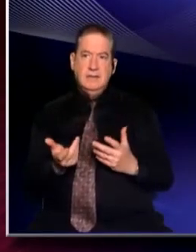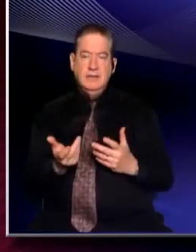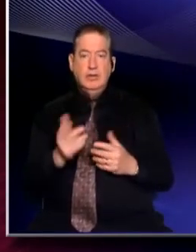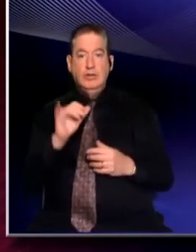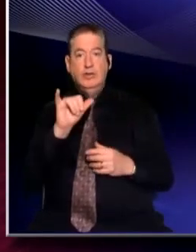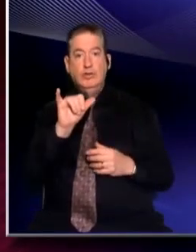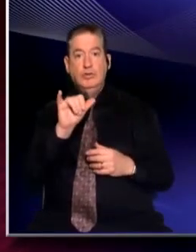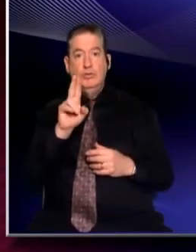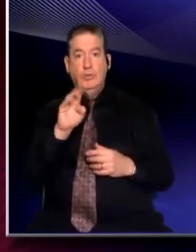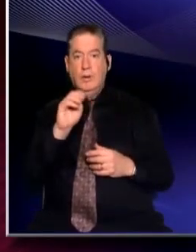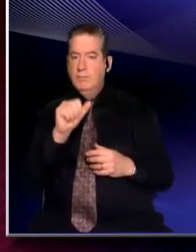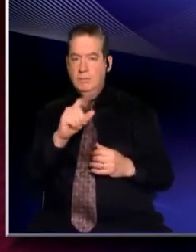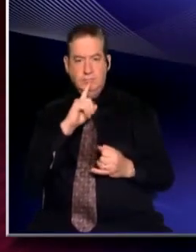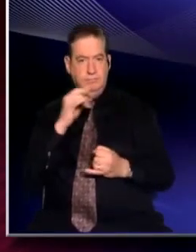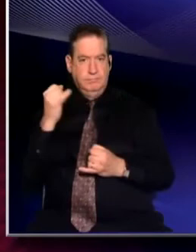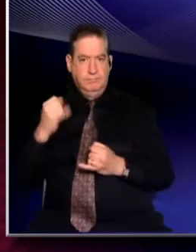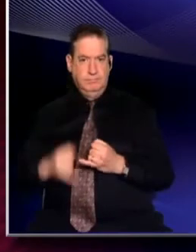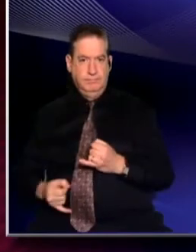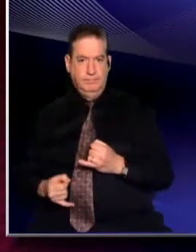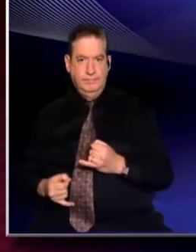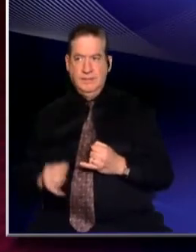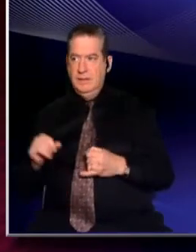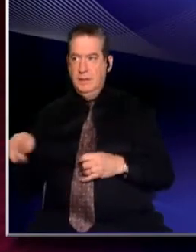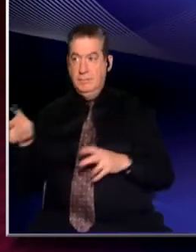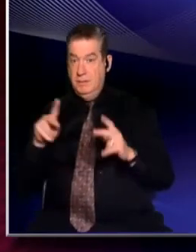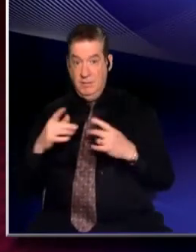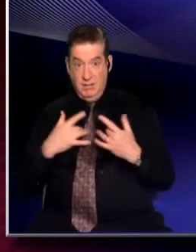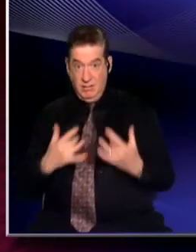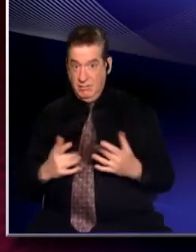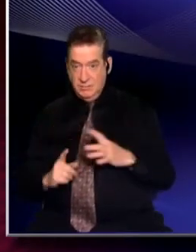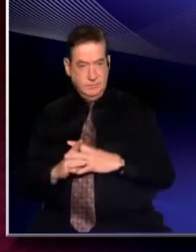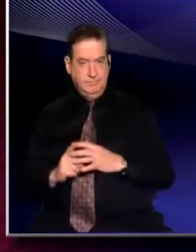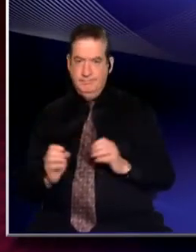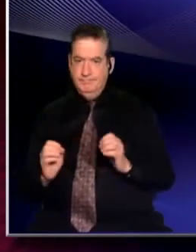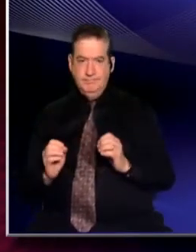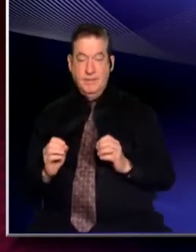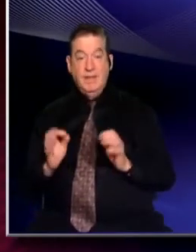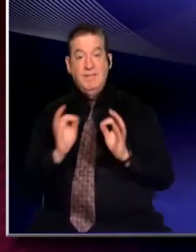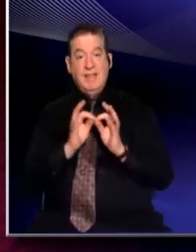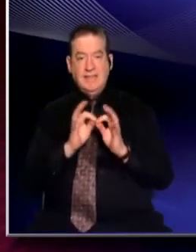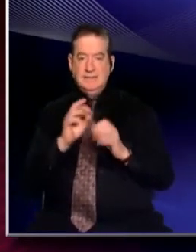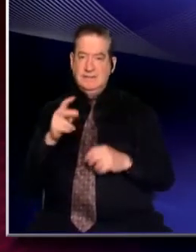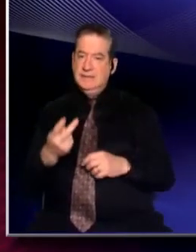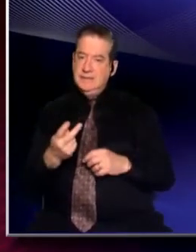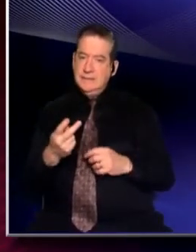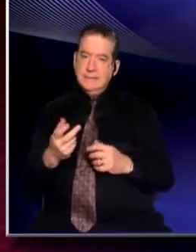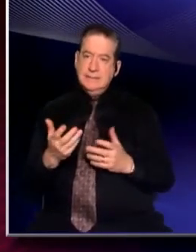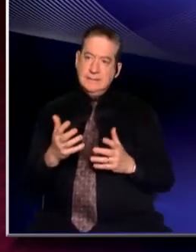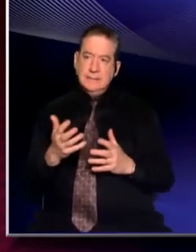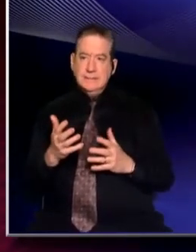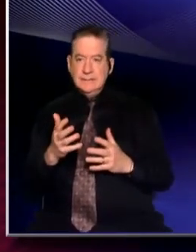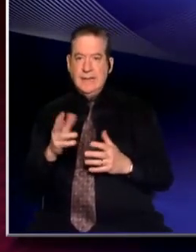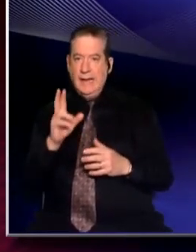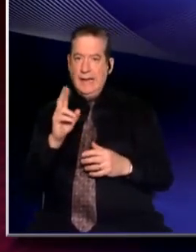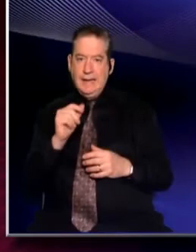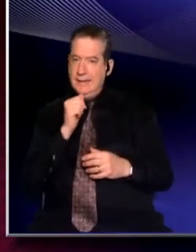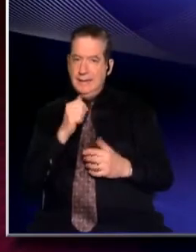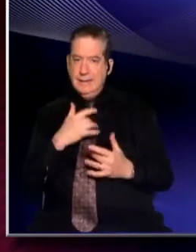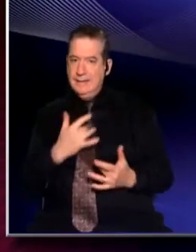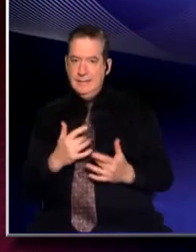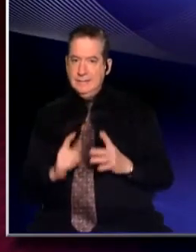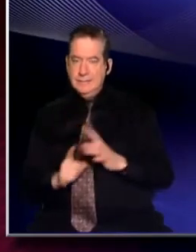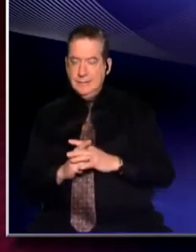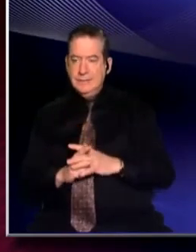Yuma came dead last in terms of people's likelihood of showing up. Flagstaff was second in terms of being very unlikely to show